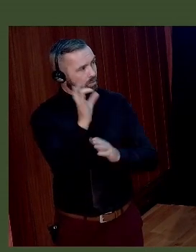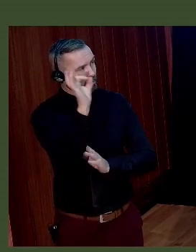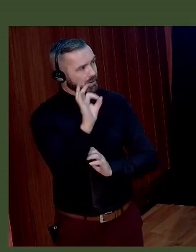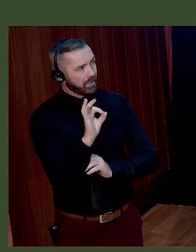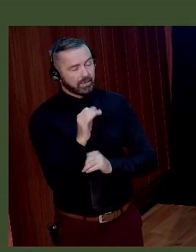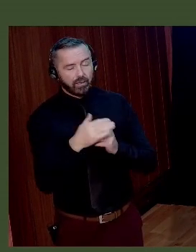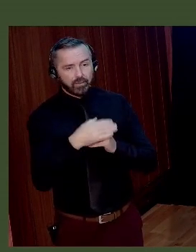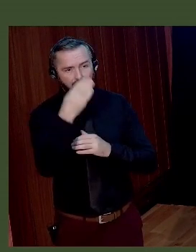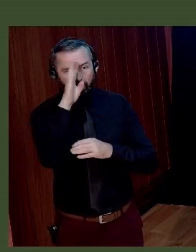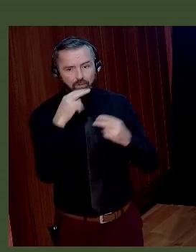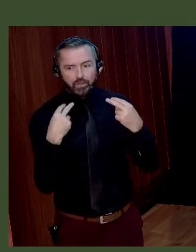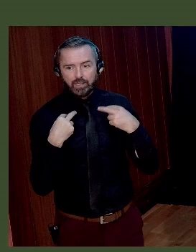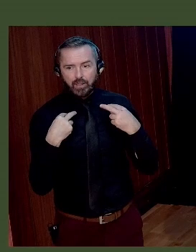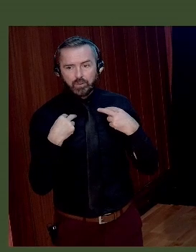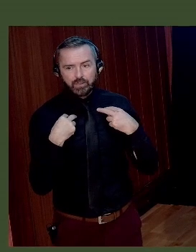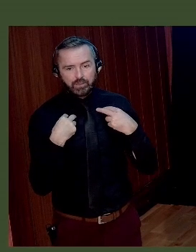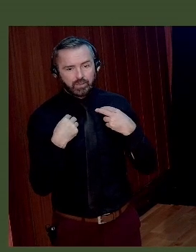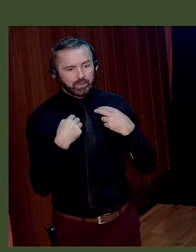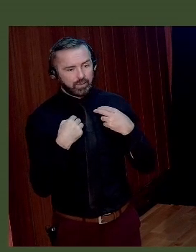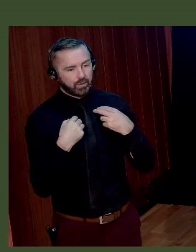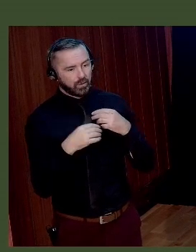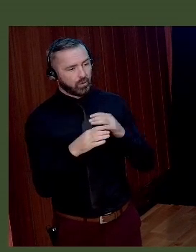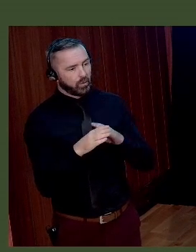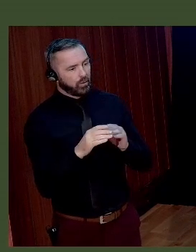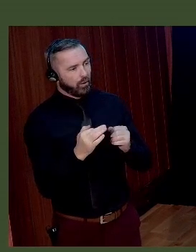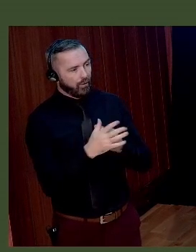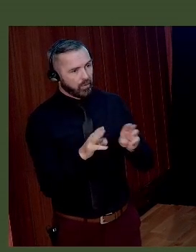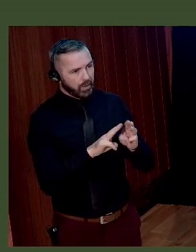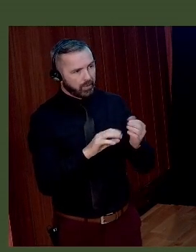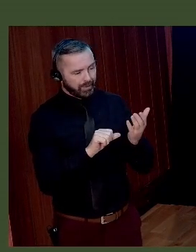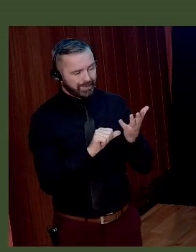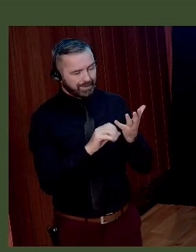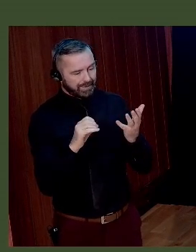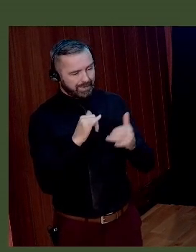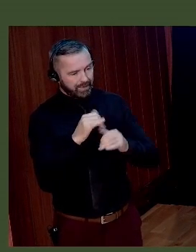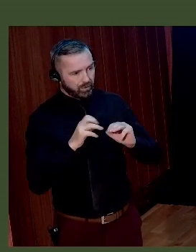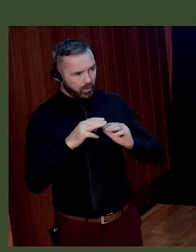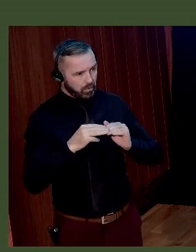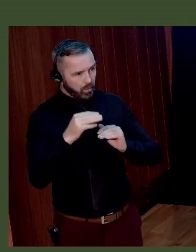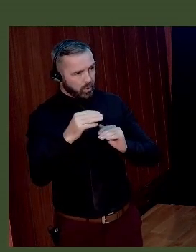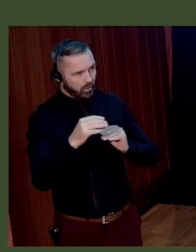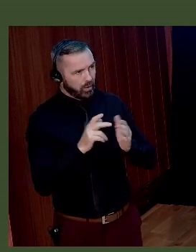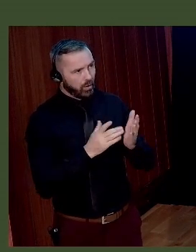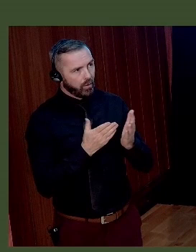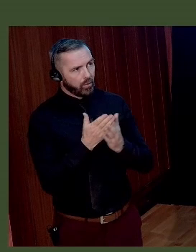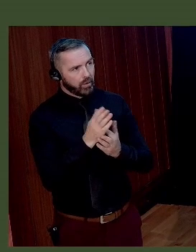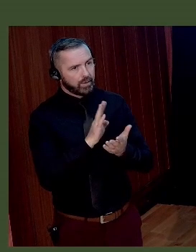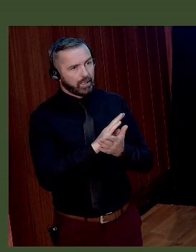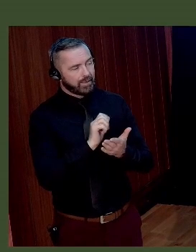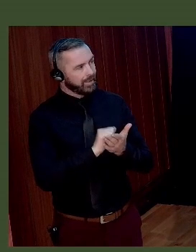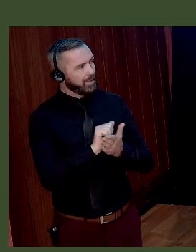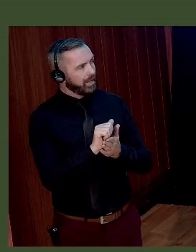percentage of the Irish language amongst 60 years or more through the 1911 census. But here's